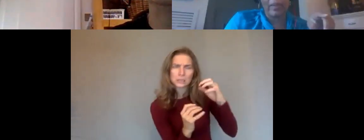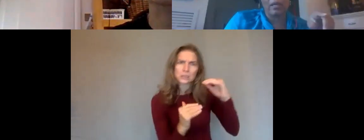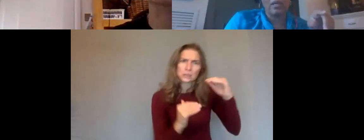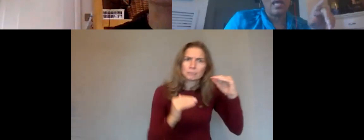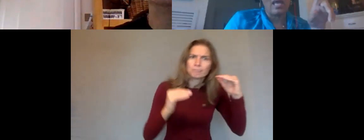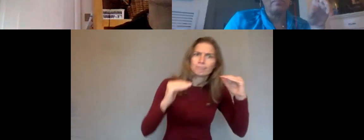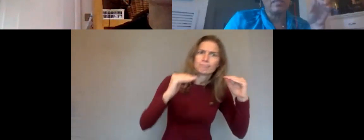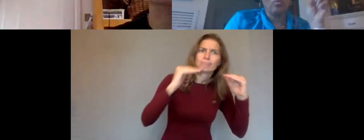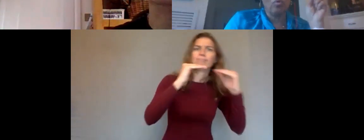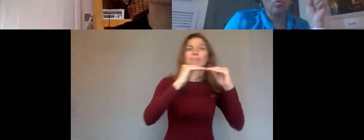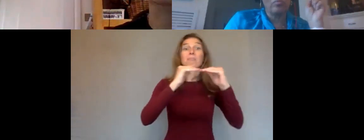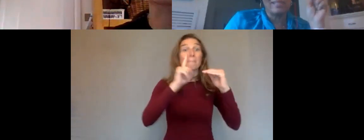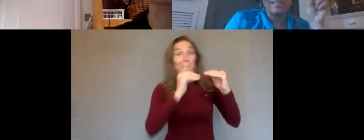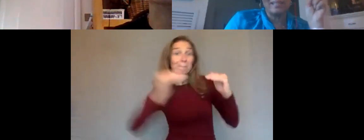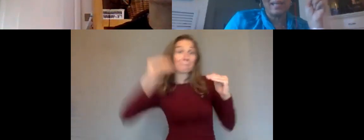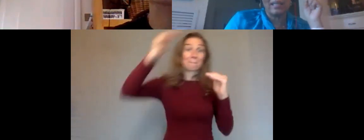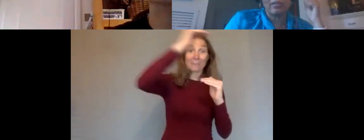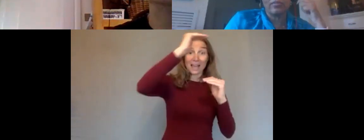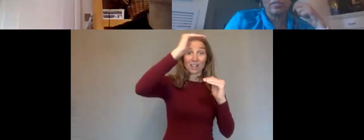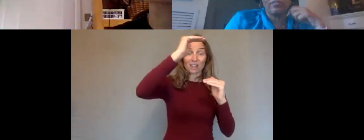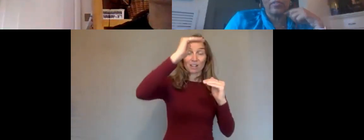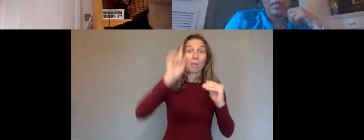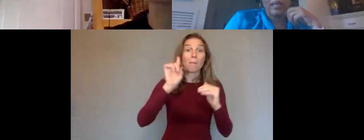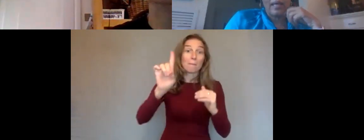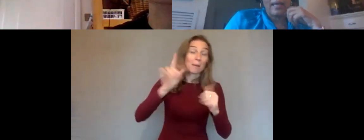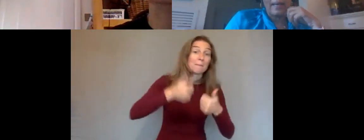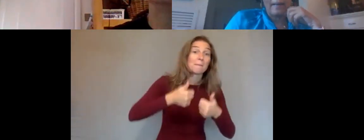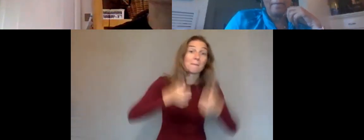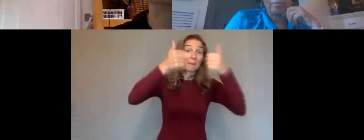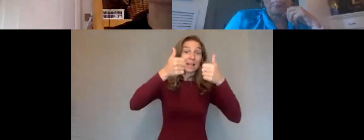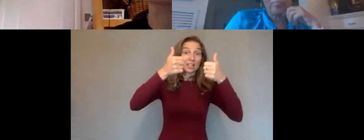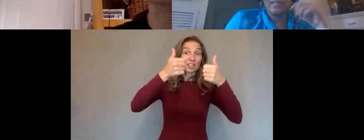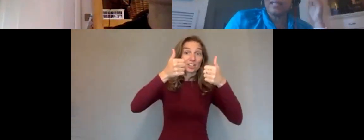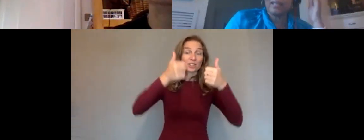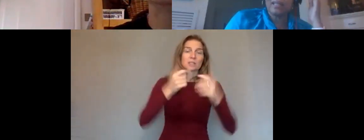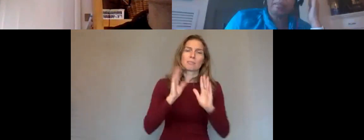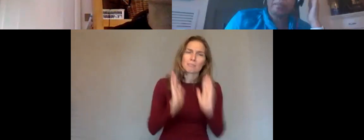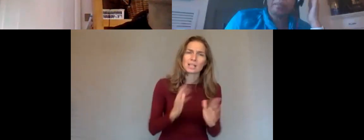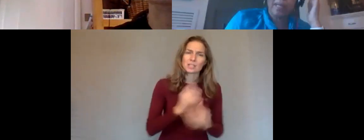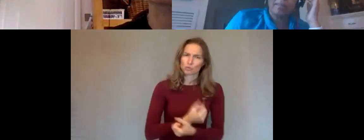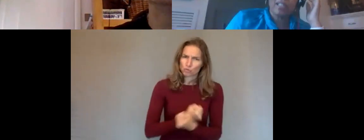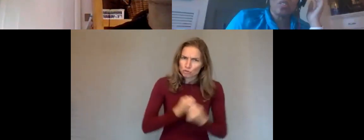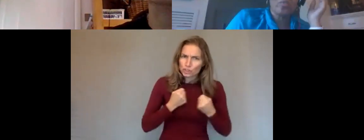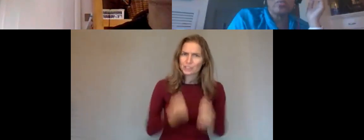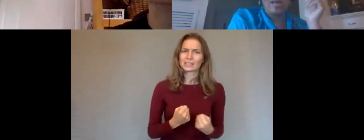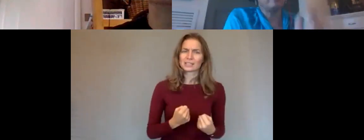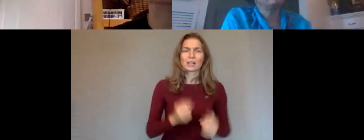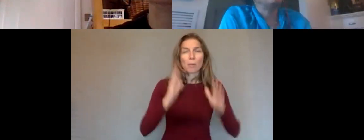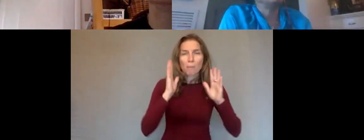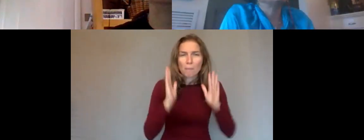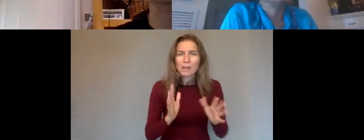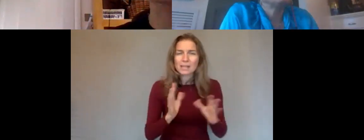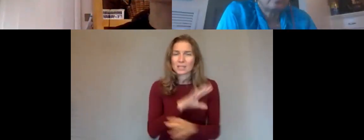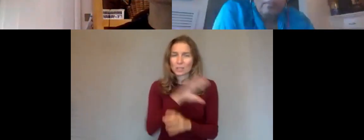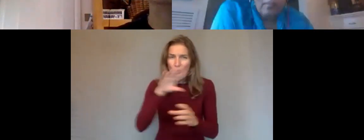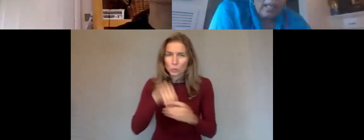building back better and being more resilient and inclusive. And then I think the pandemic has also